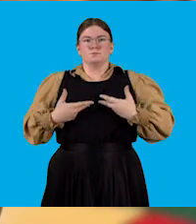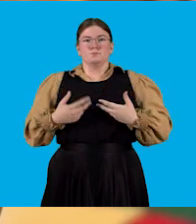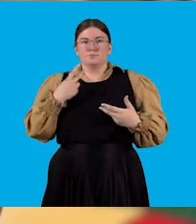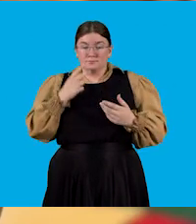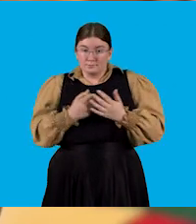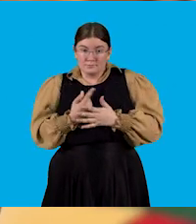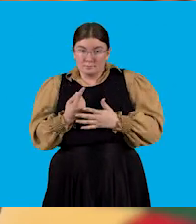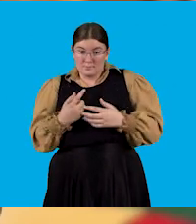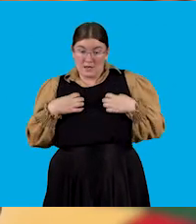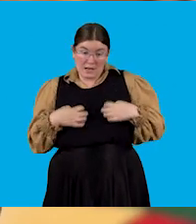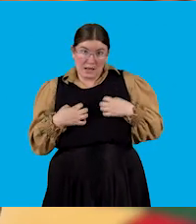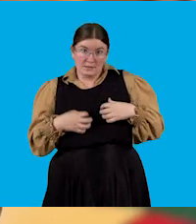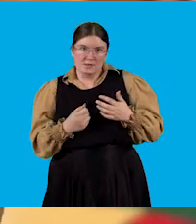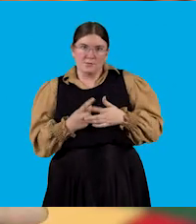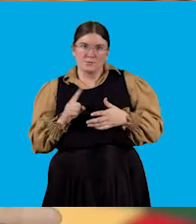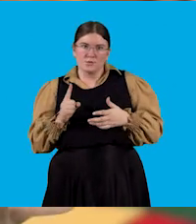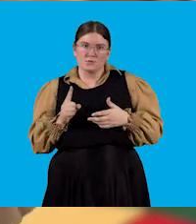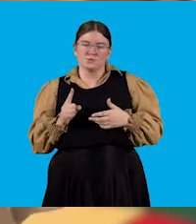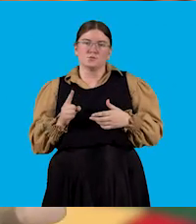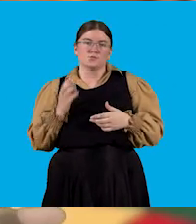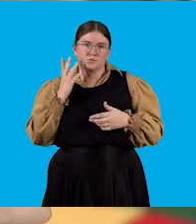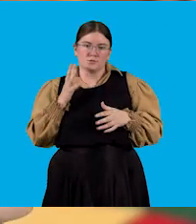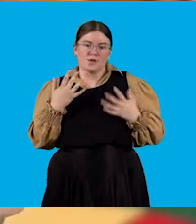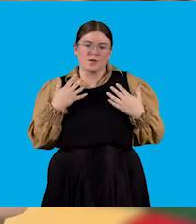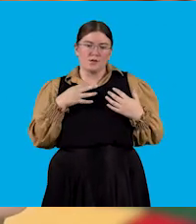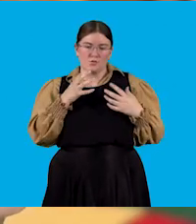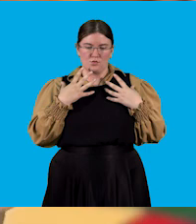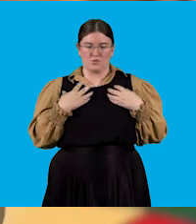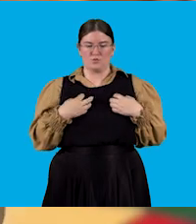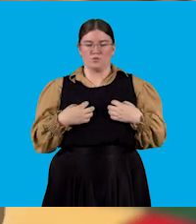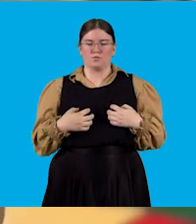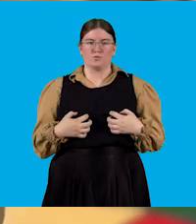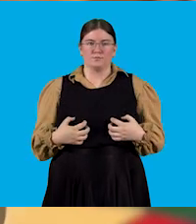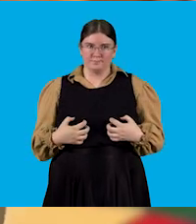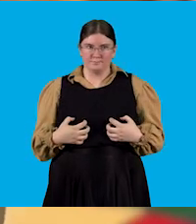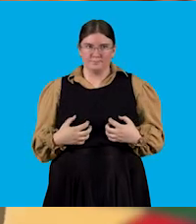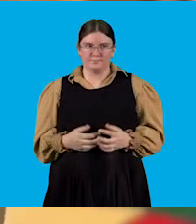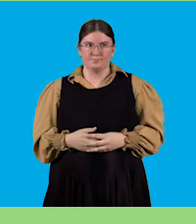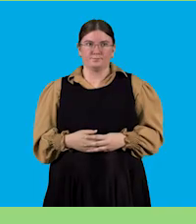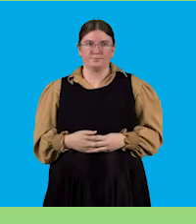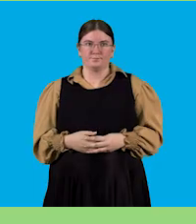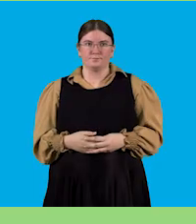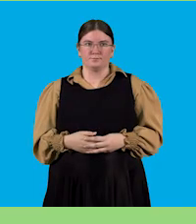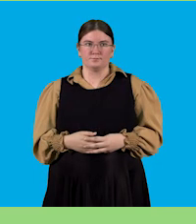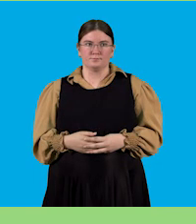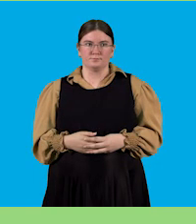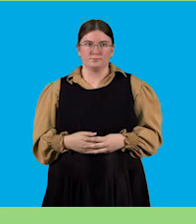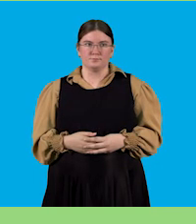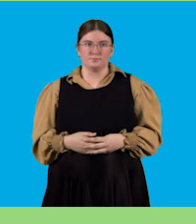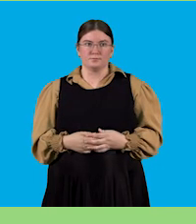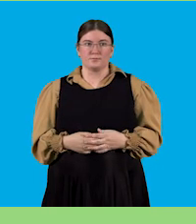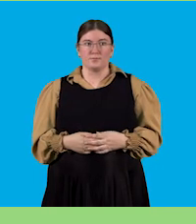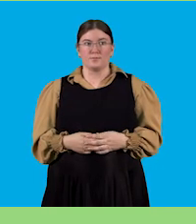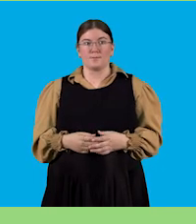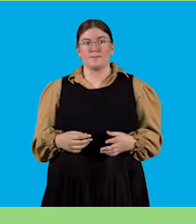what happens to your lungs as you have air moving into your lungs. The